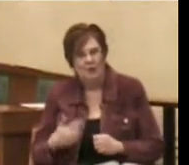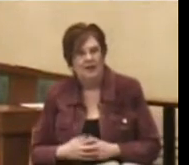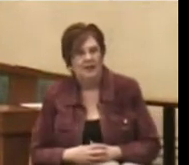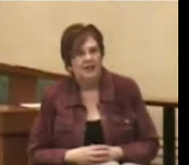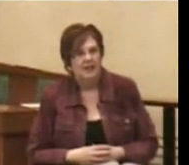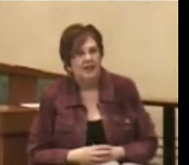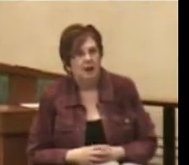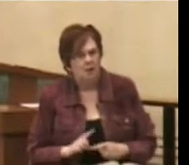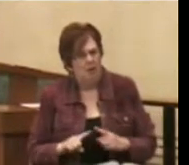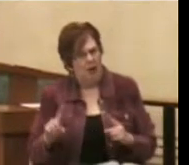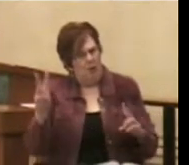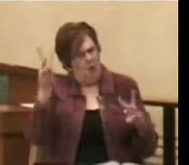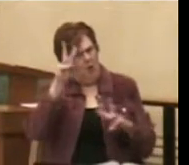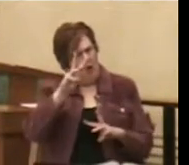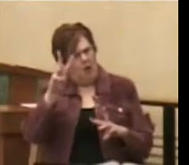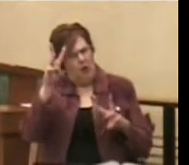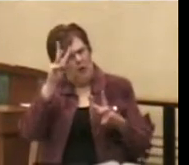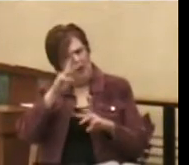But worry?